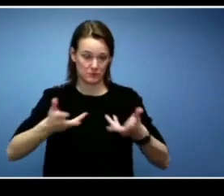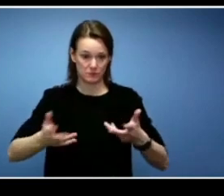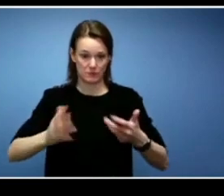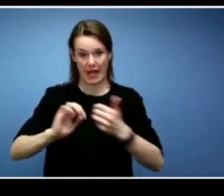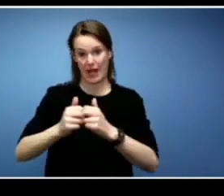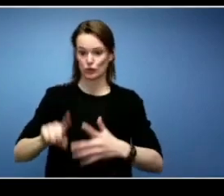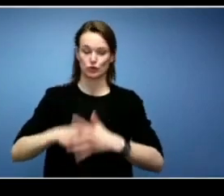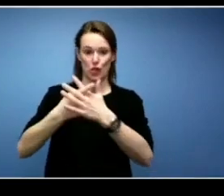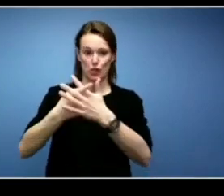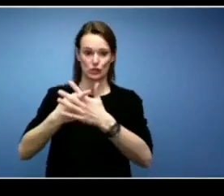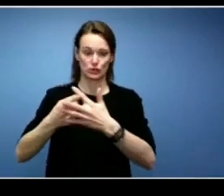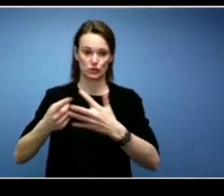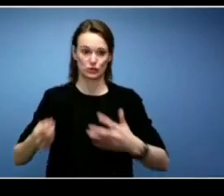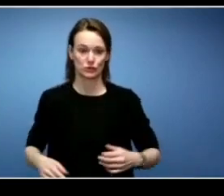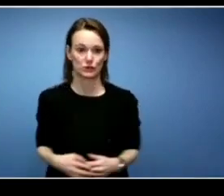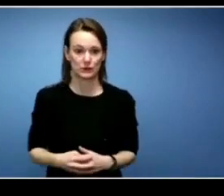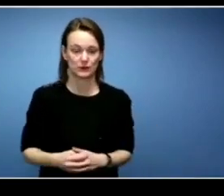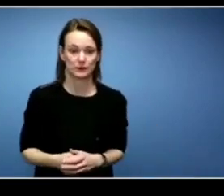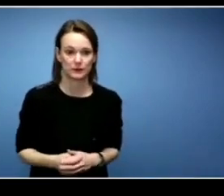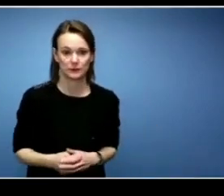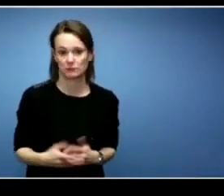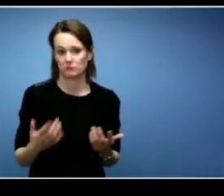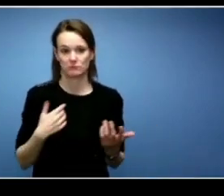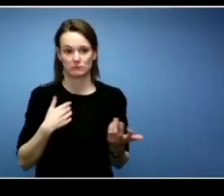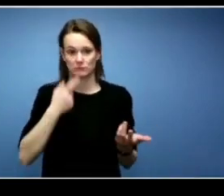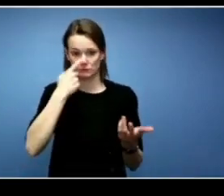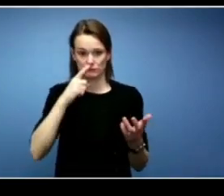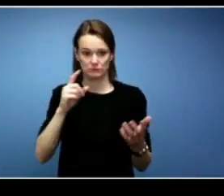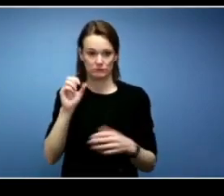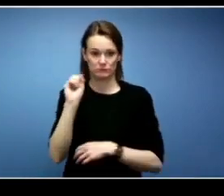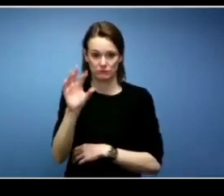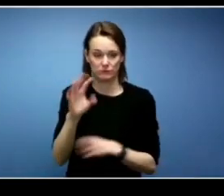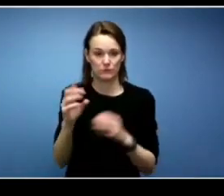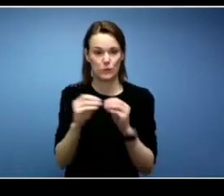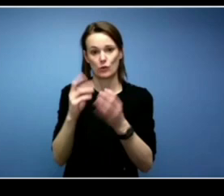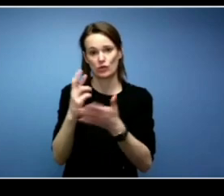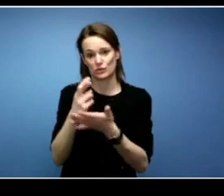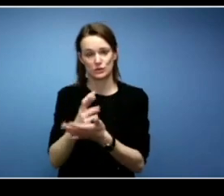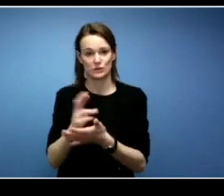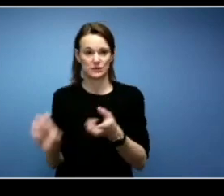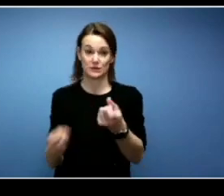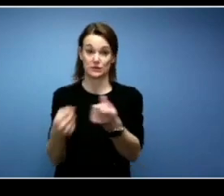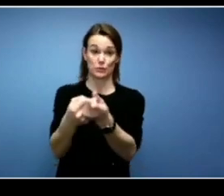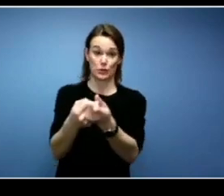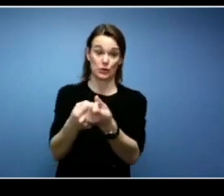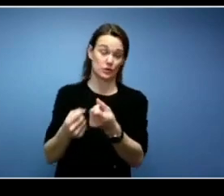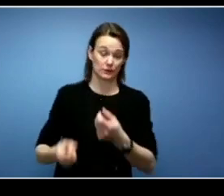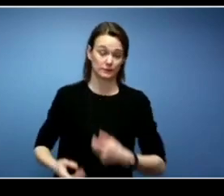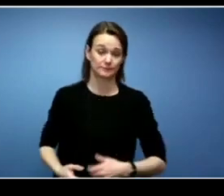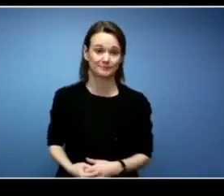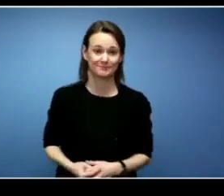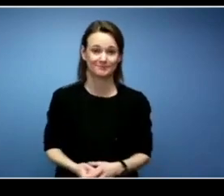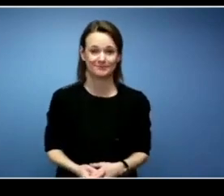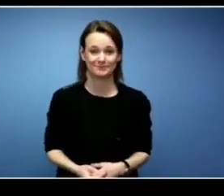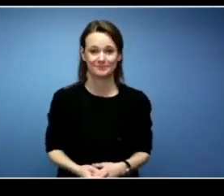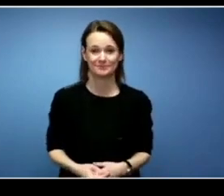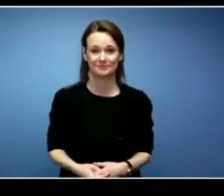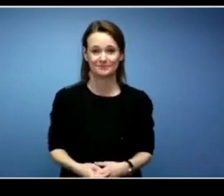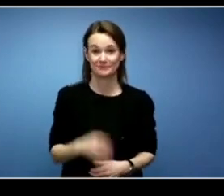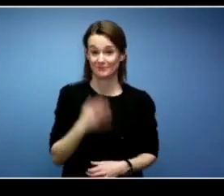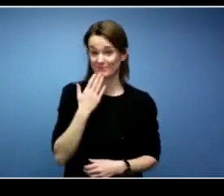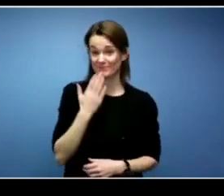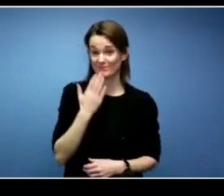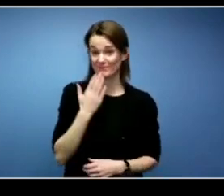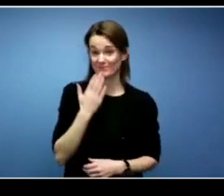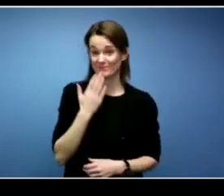any conversations about getting started, and can certainly provide more resources and supports that I have to